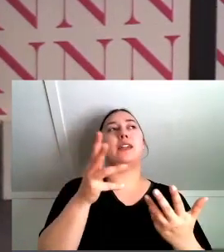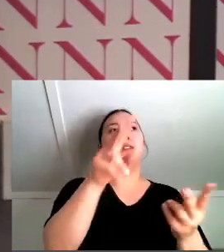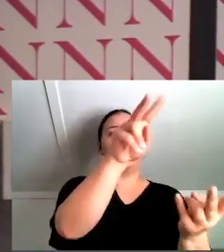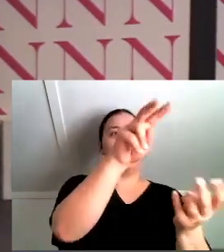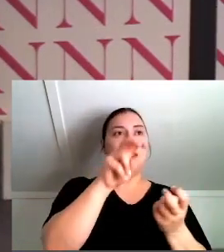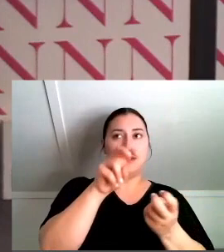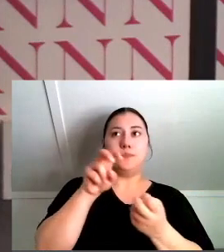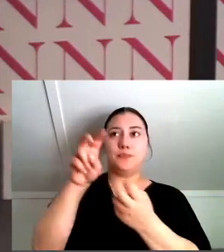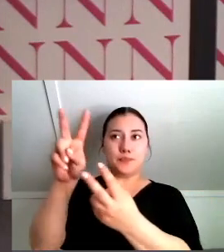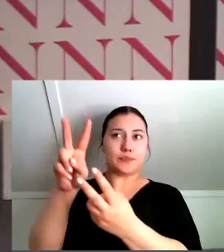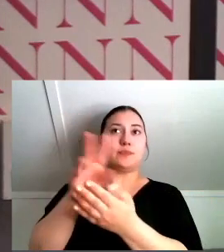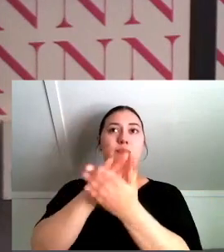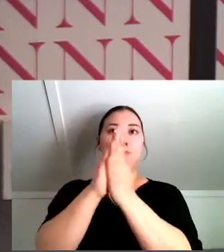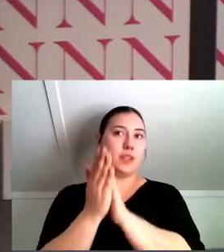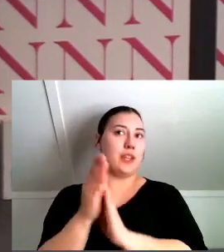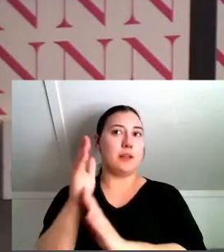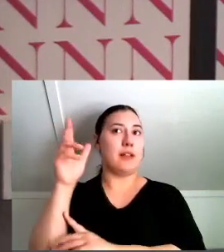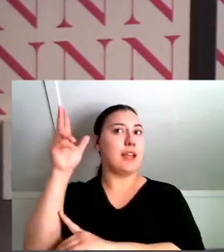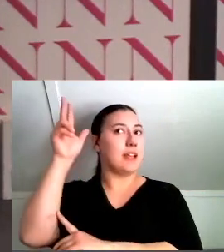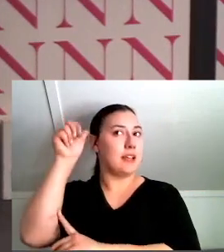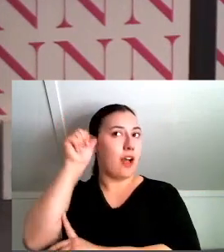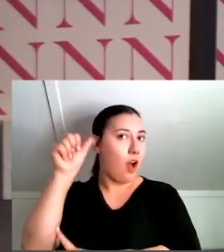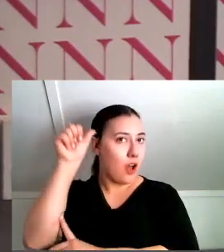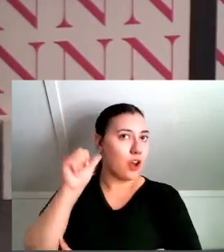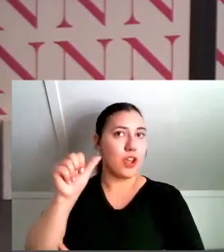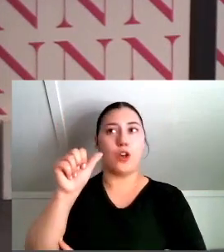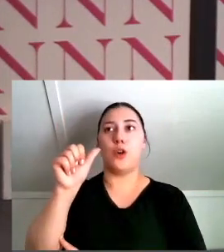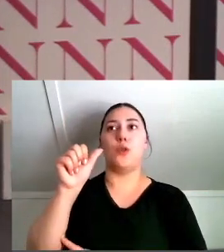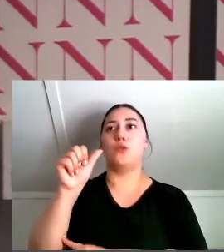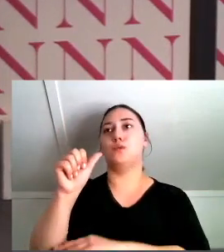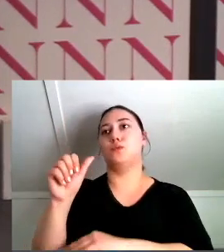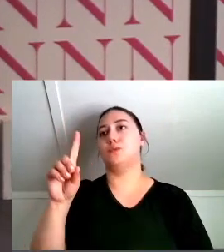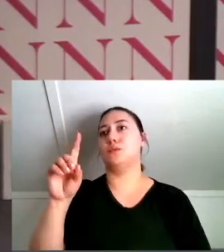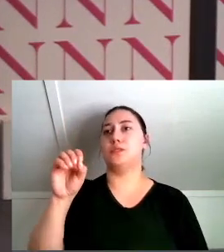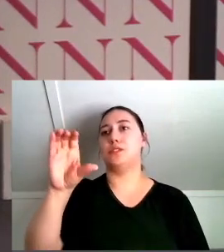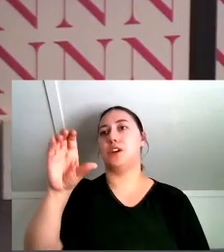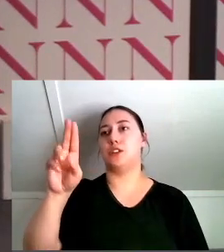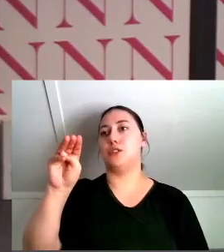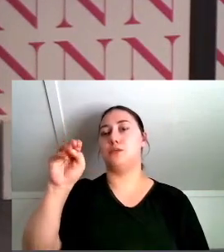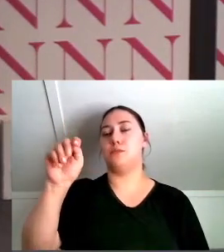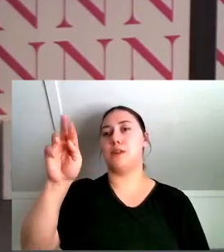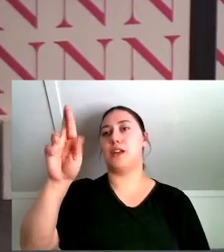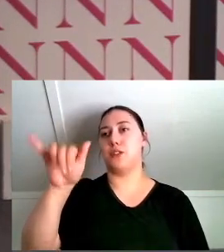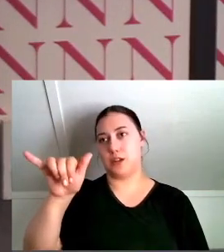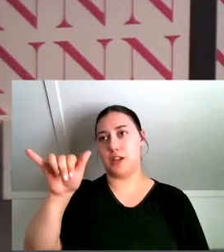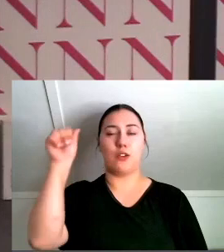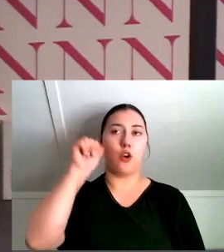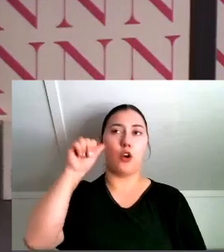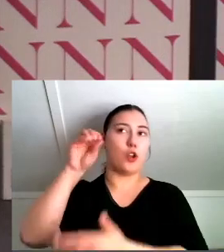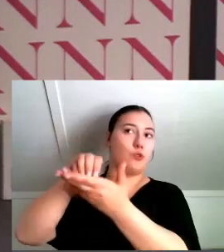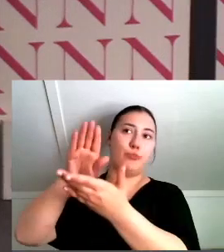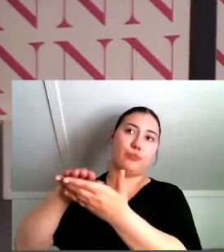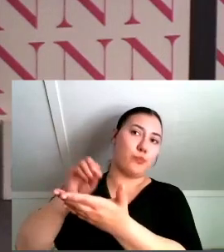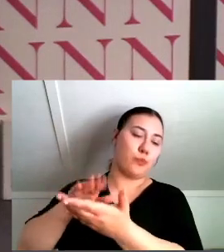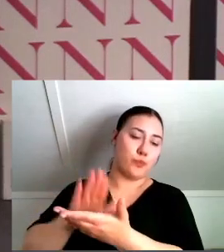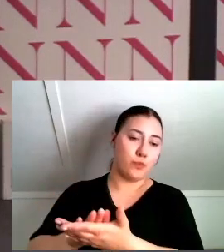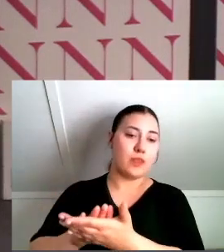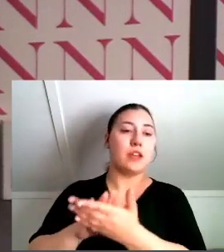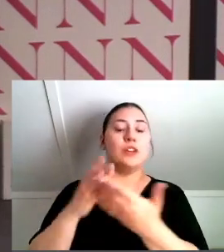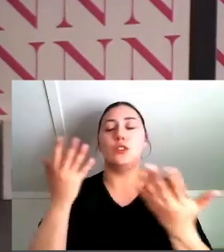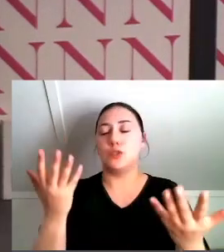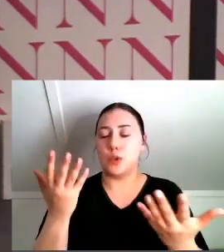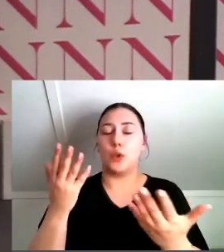documentaries. So if you go to that community, like the whole reason there's, well, yeah, it's true. The whole reason there's a community tab in